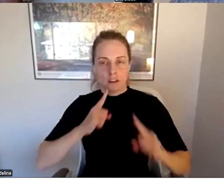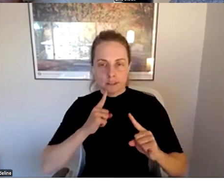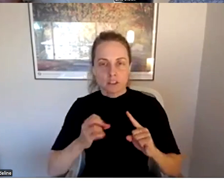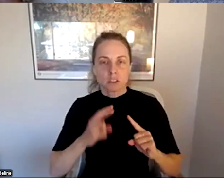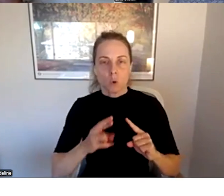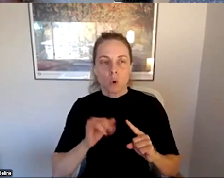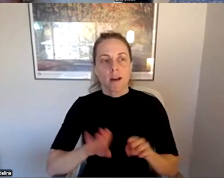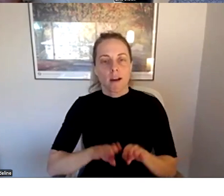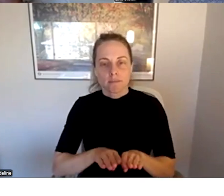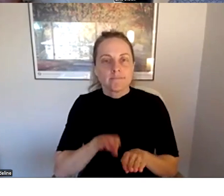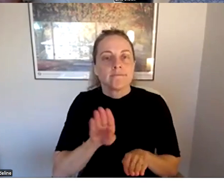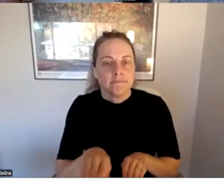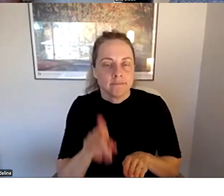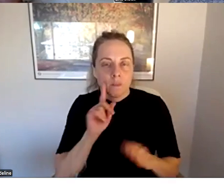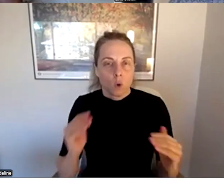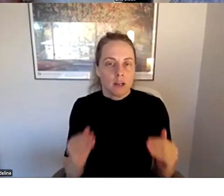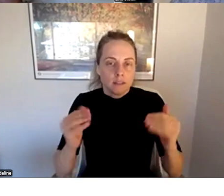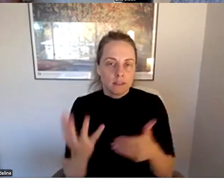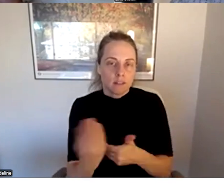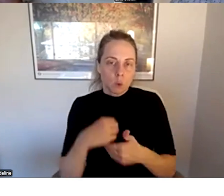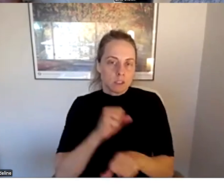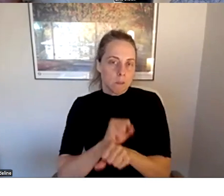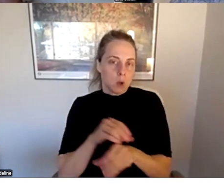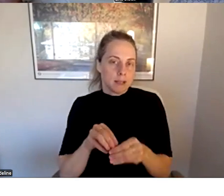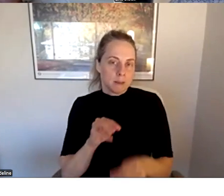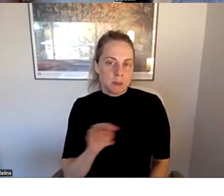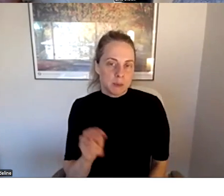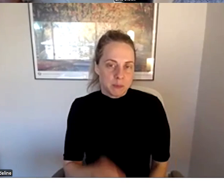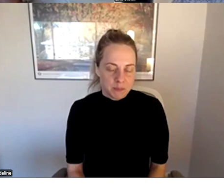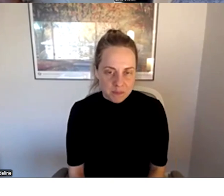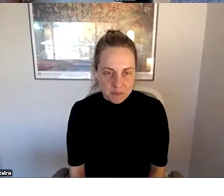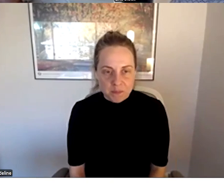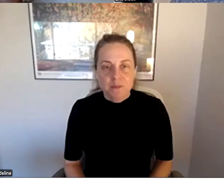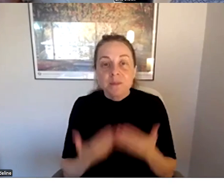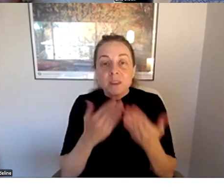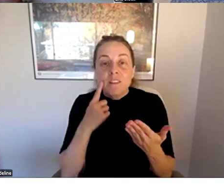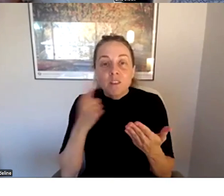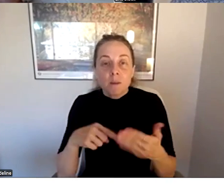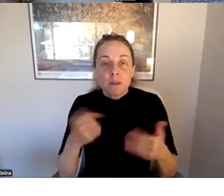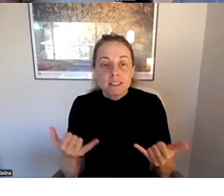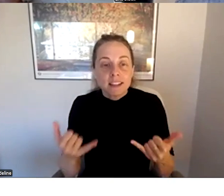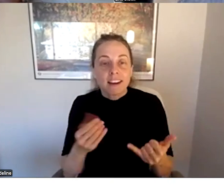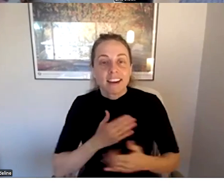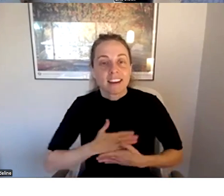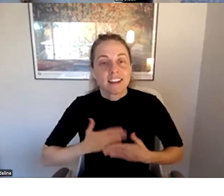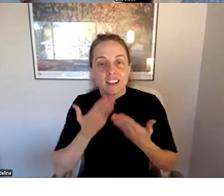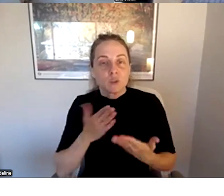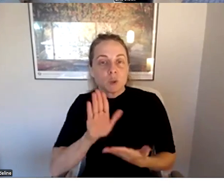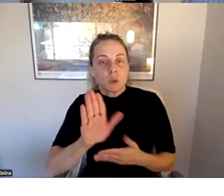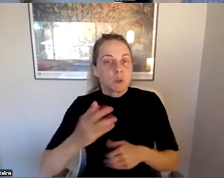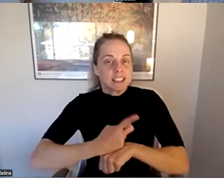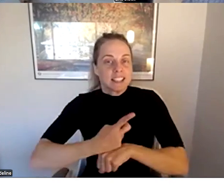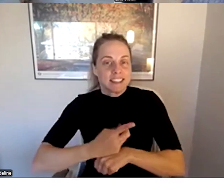that next step in advancing inclusive employment in Minnesota. Thank you for being here today and enjoy the rest of your day.